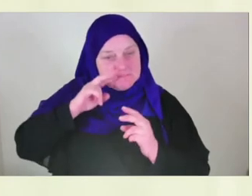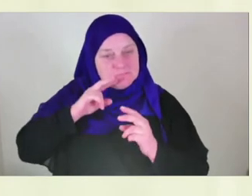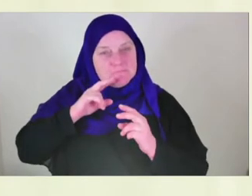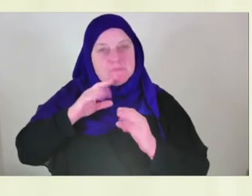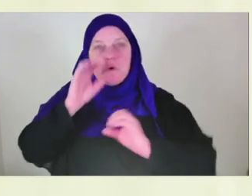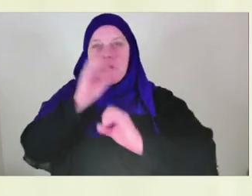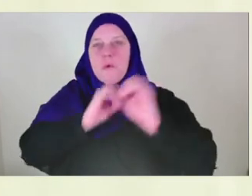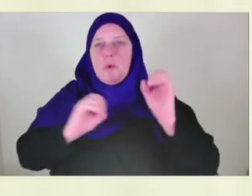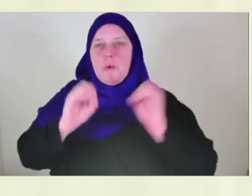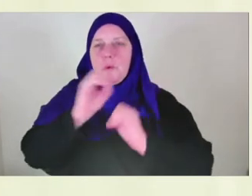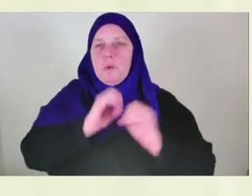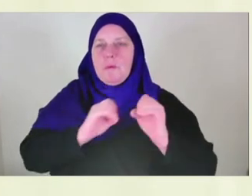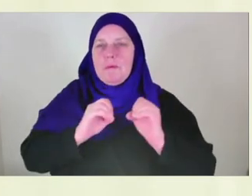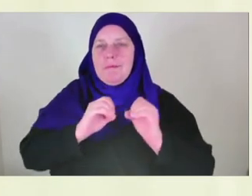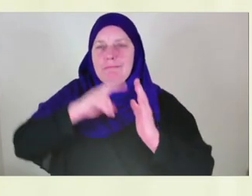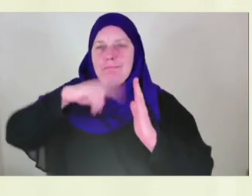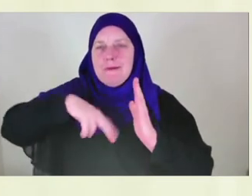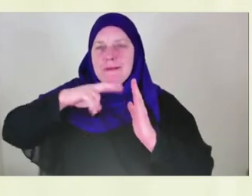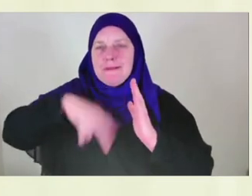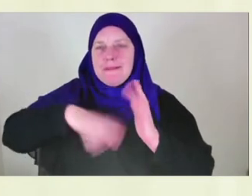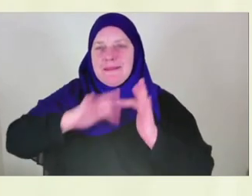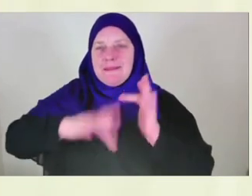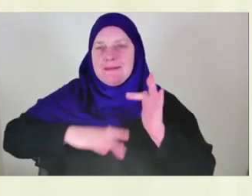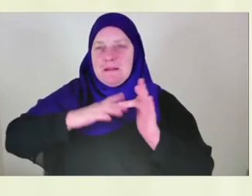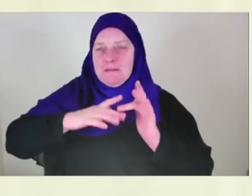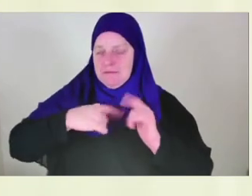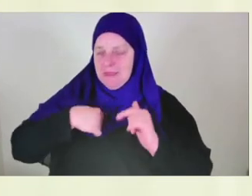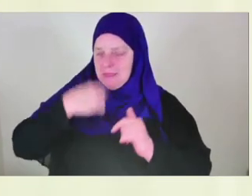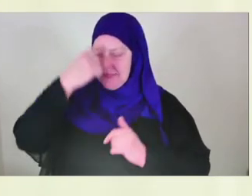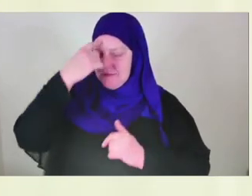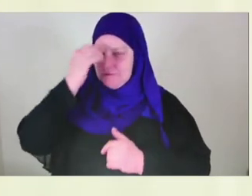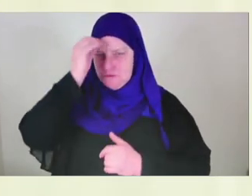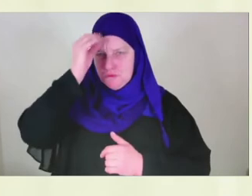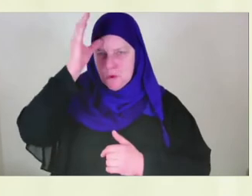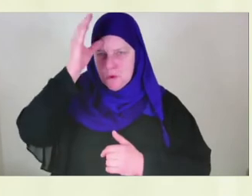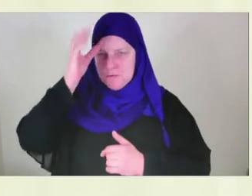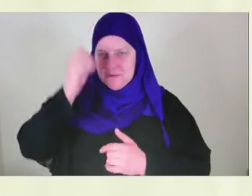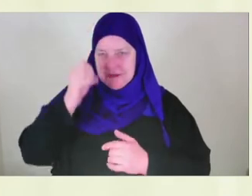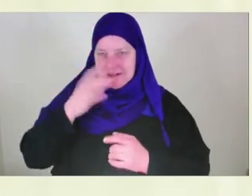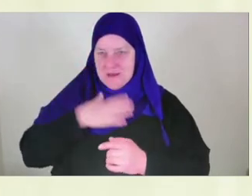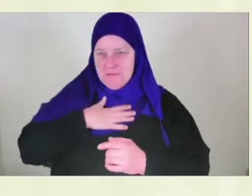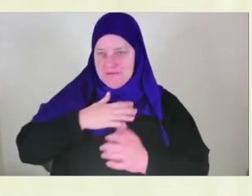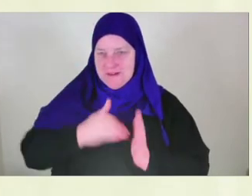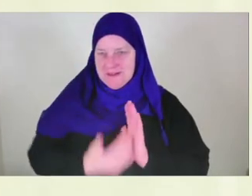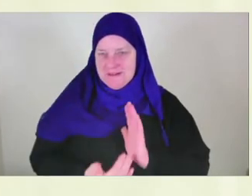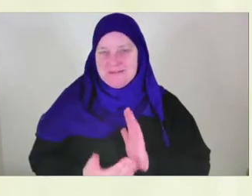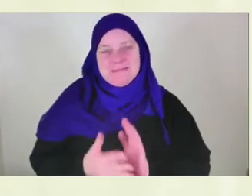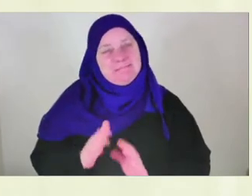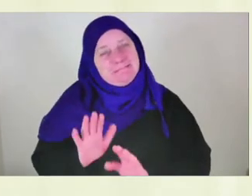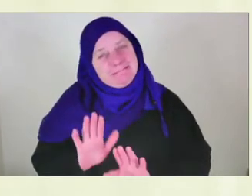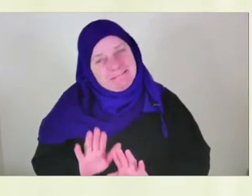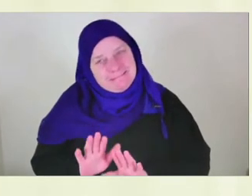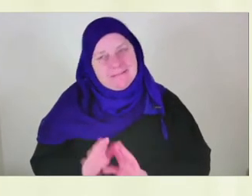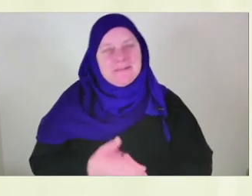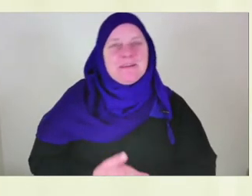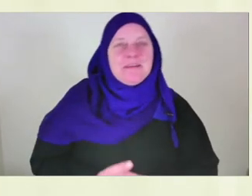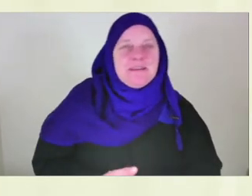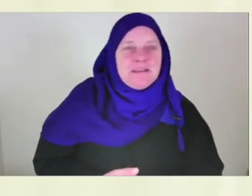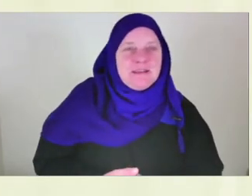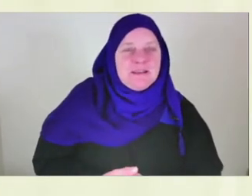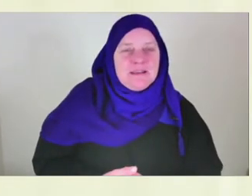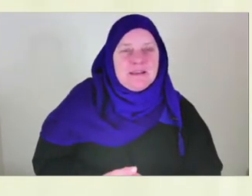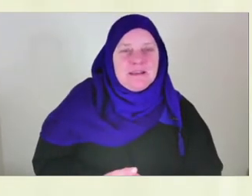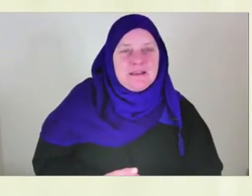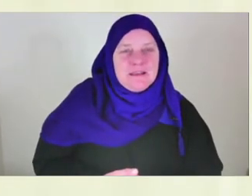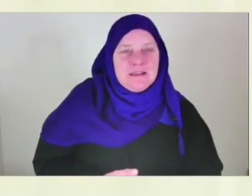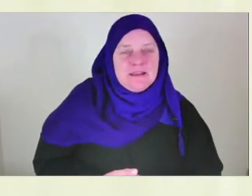Armchair scholars. So they tend to derive rulings themselves. And this is for the whole world. We're not talking. And they